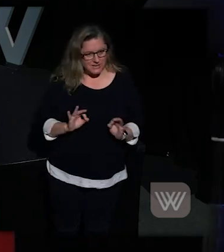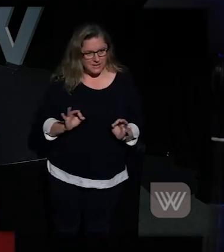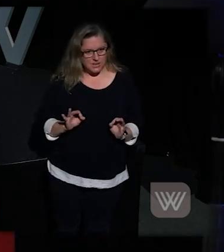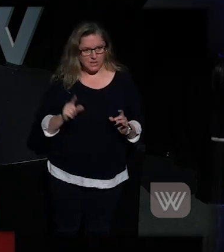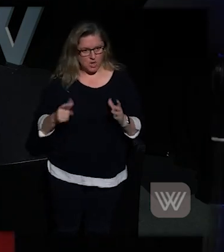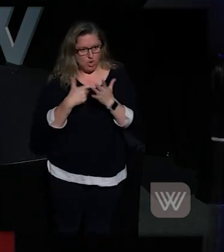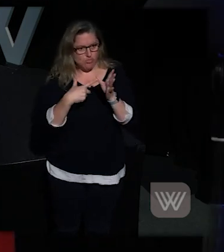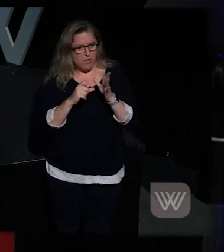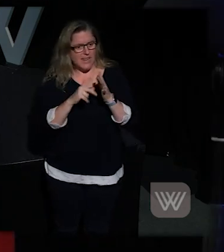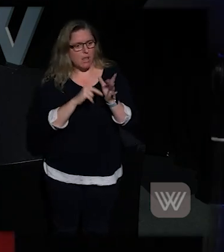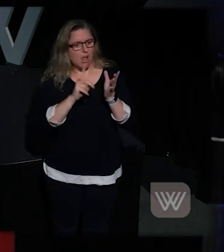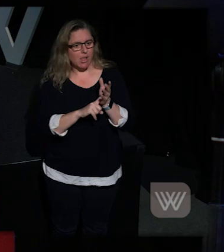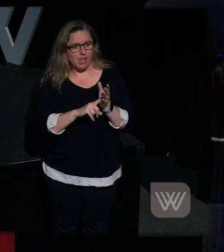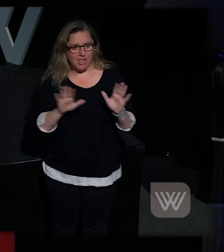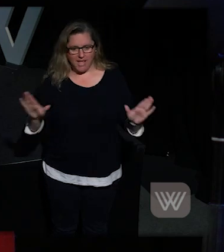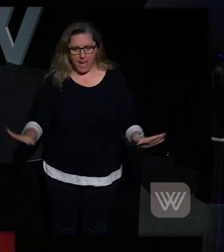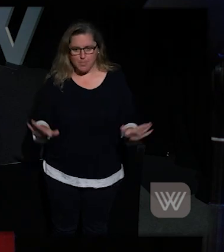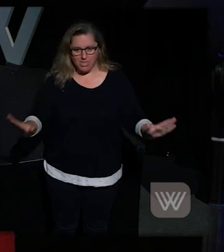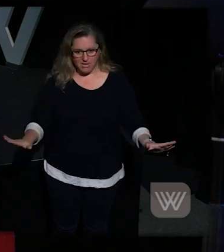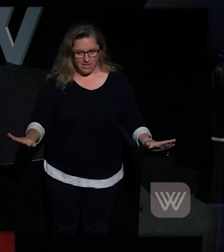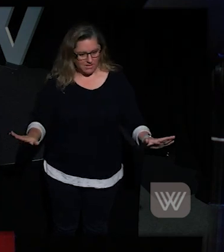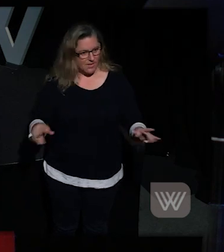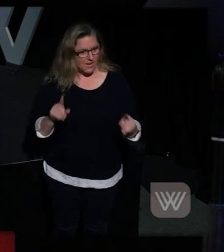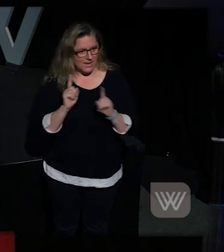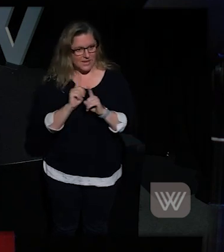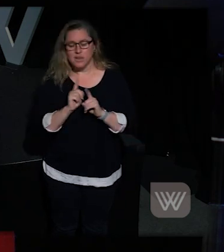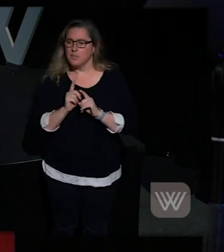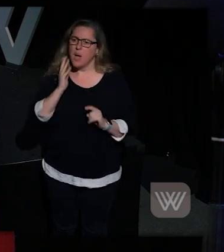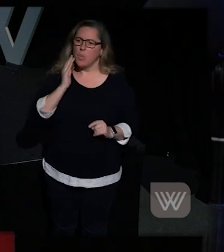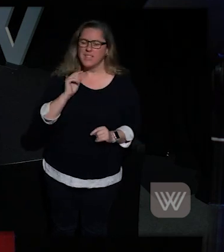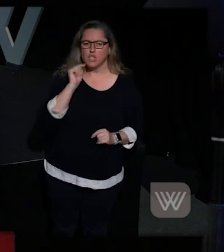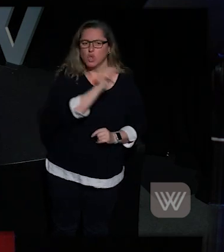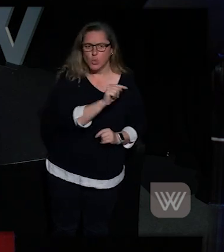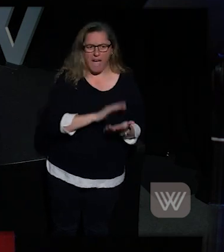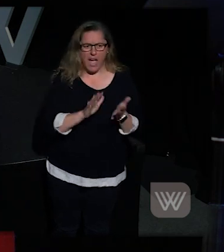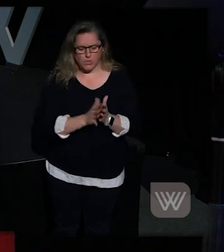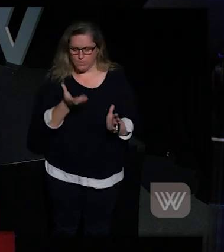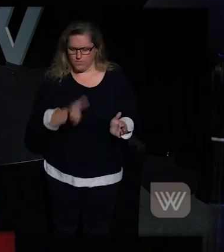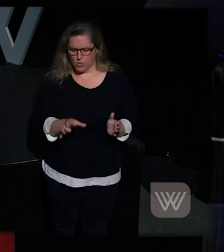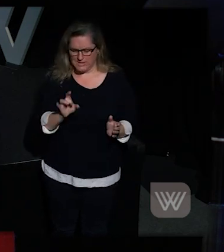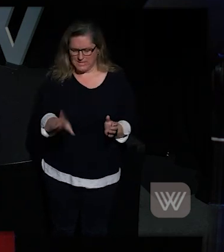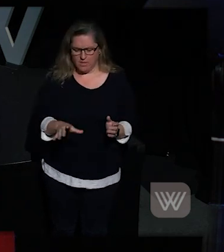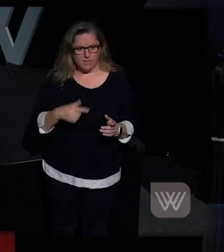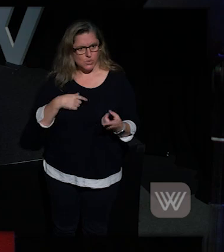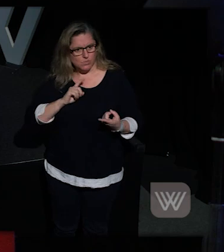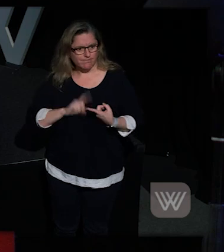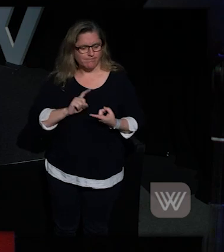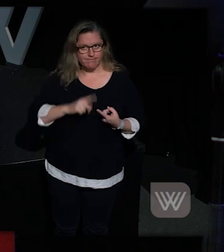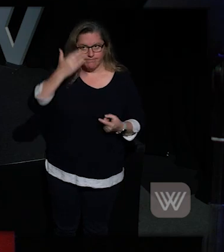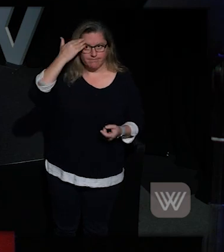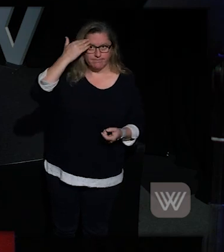That sounds good. But when it's you doing that work, how do you force yourself to maintain a